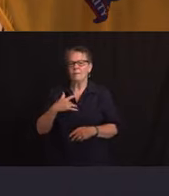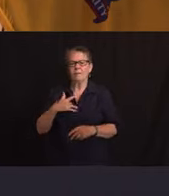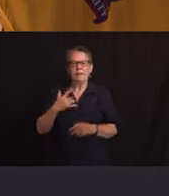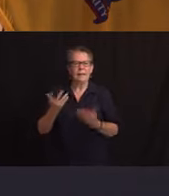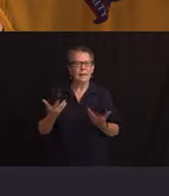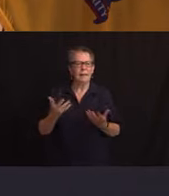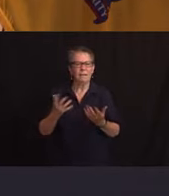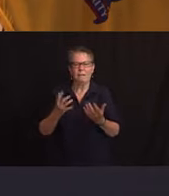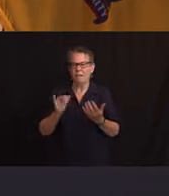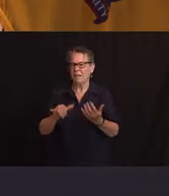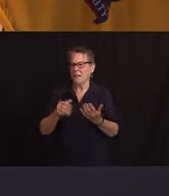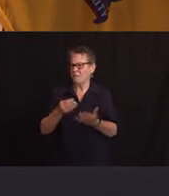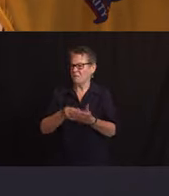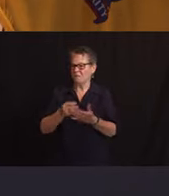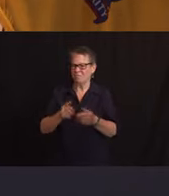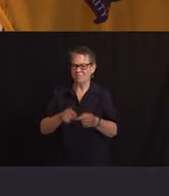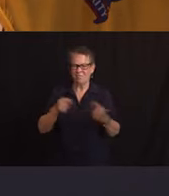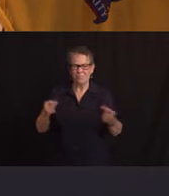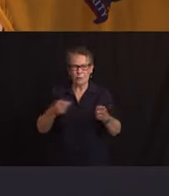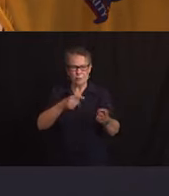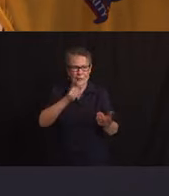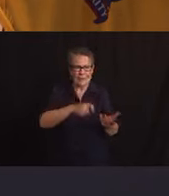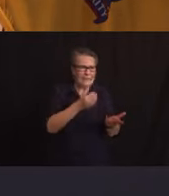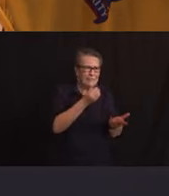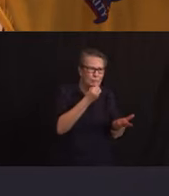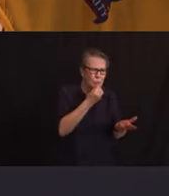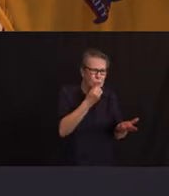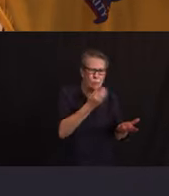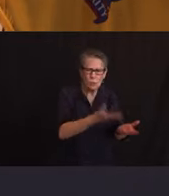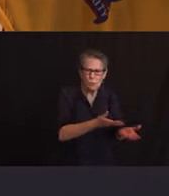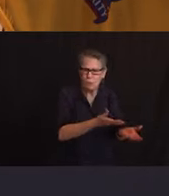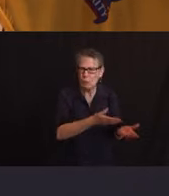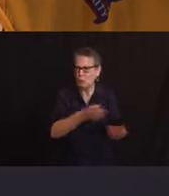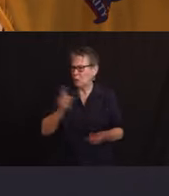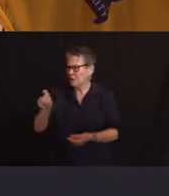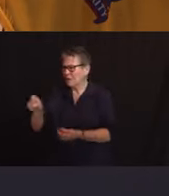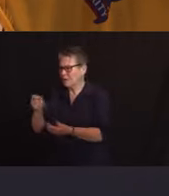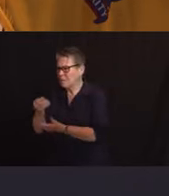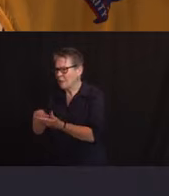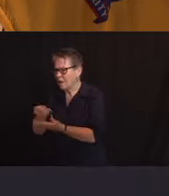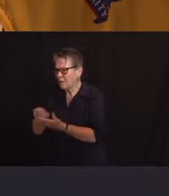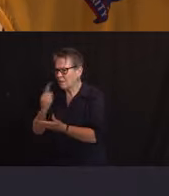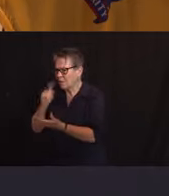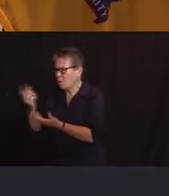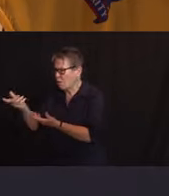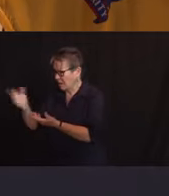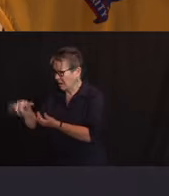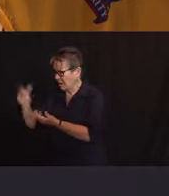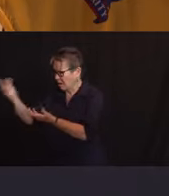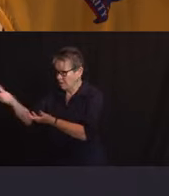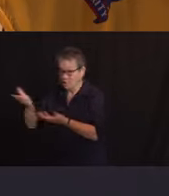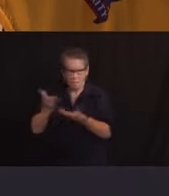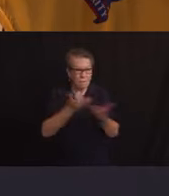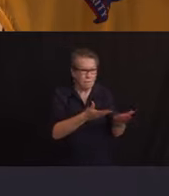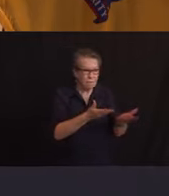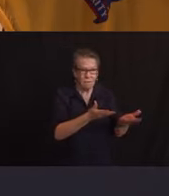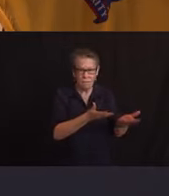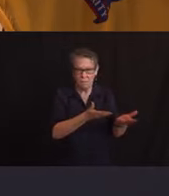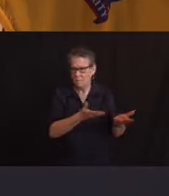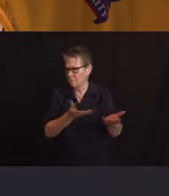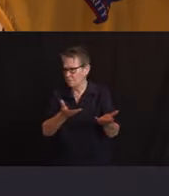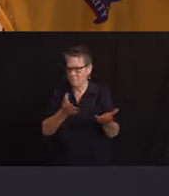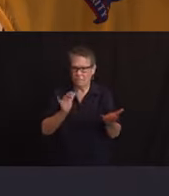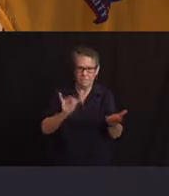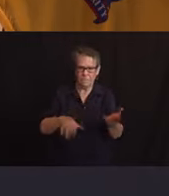other, but we stand in the middle and are able to address both. In other words, food insecurity on the one hand, and restaurants that are desperate to